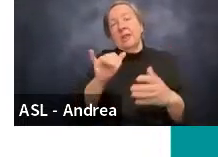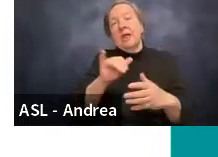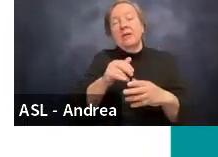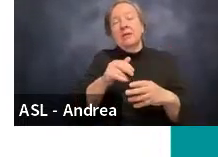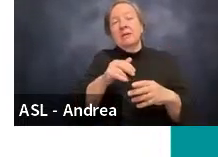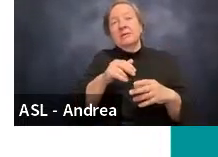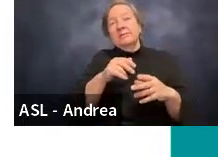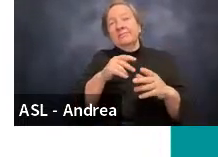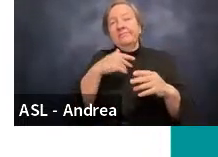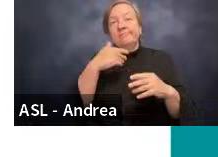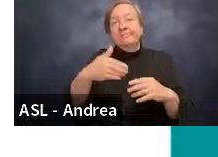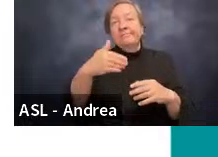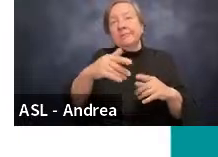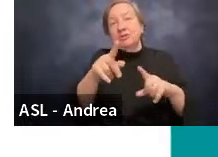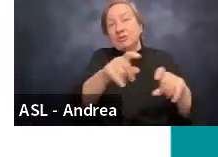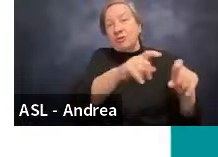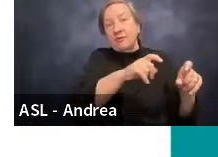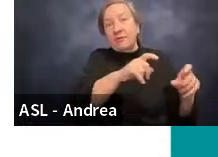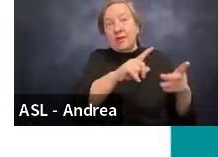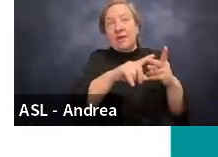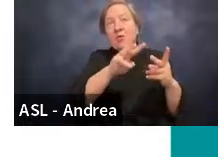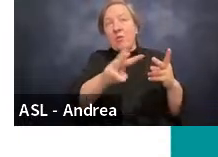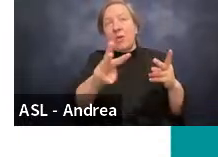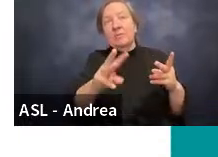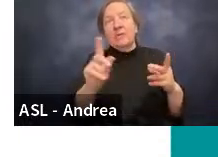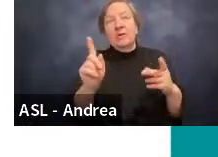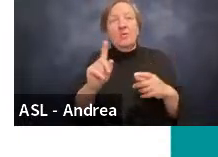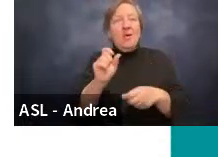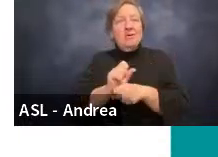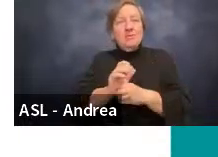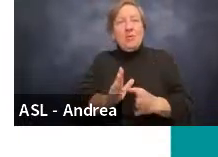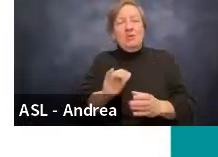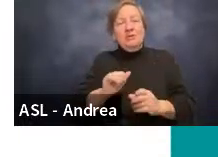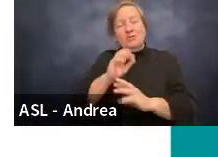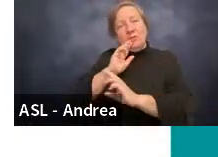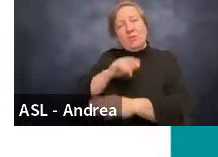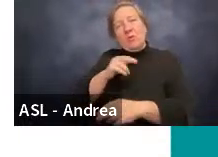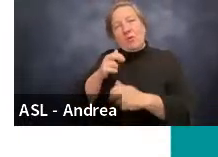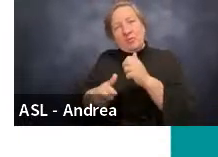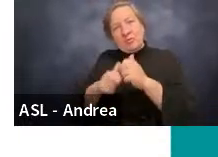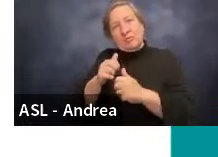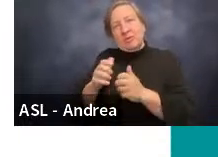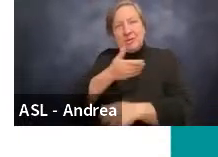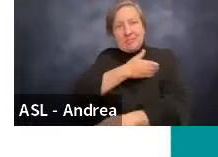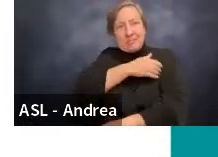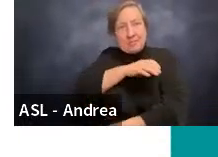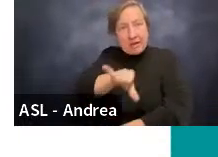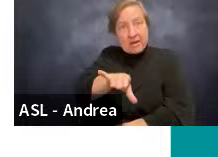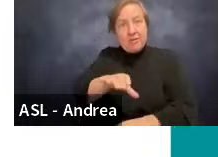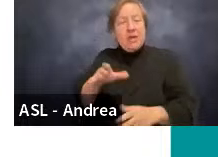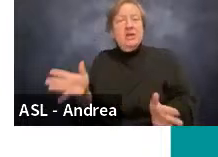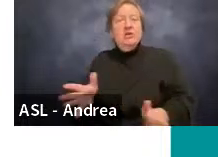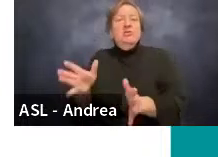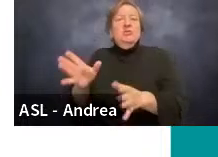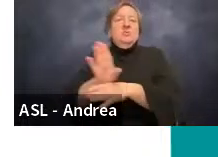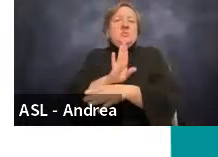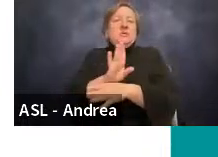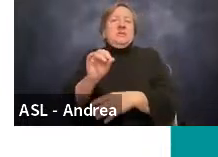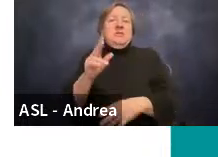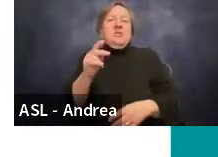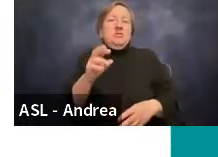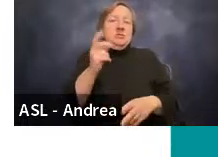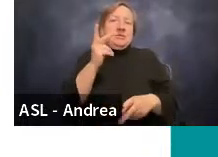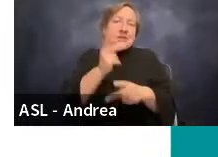or dedicated websites for employees to report issues, empowering them and encouraging business owners to sustain equitable